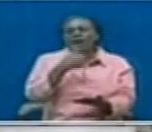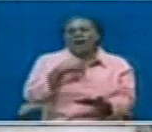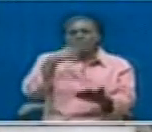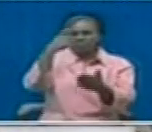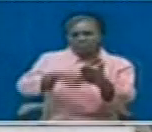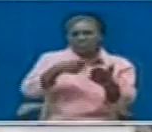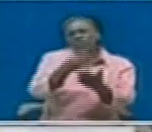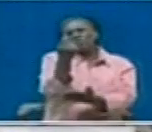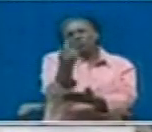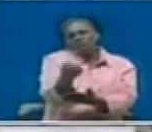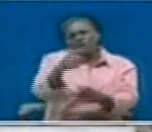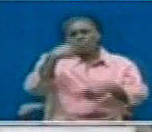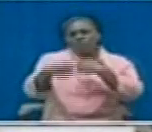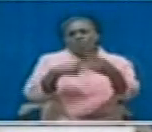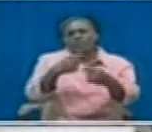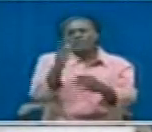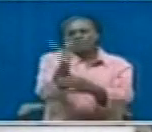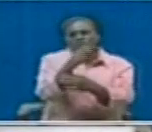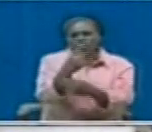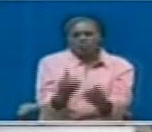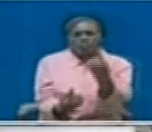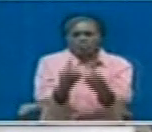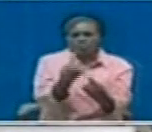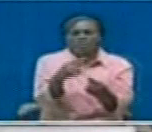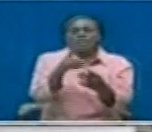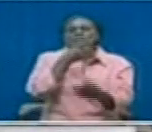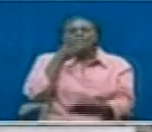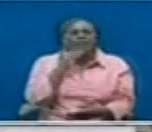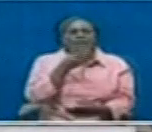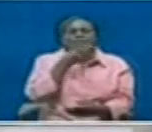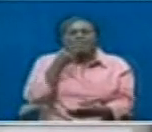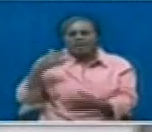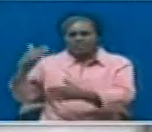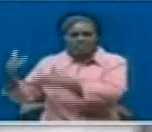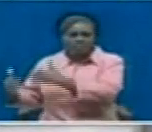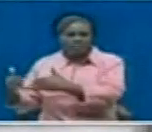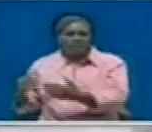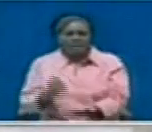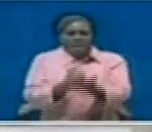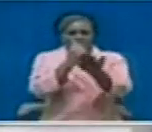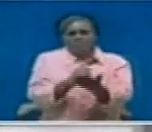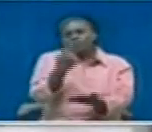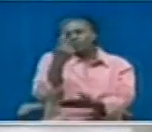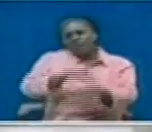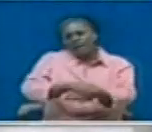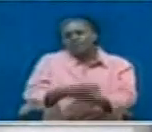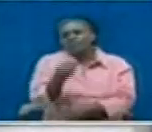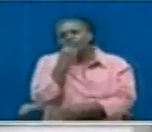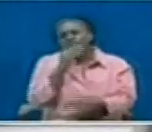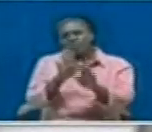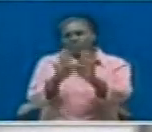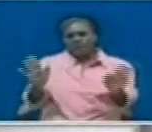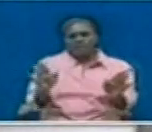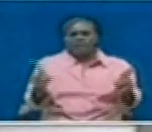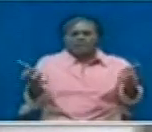to the fishermen, process the fish by smoking and drying them on the shores of the beaches. Utusaidia tu ile tu kupata ile chakula